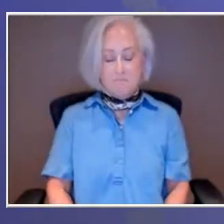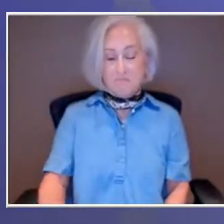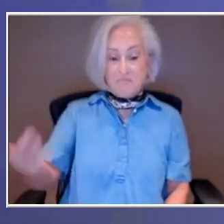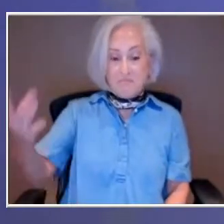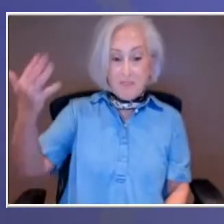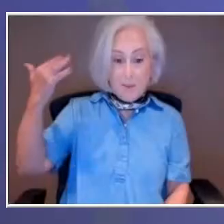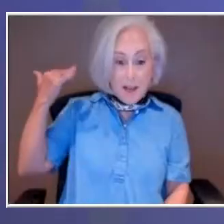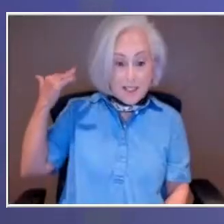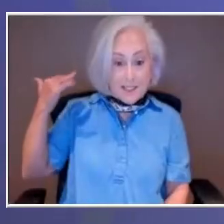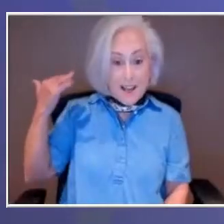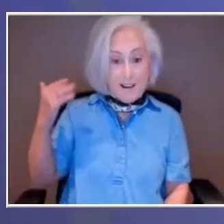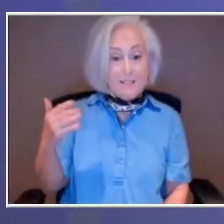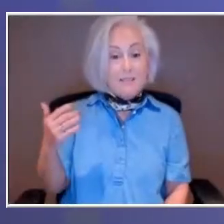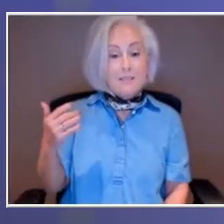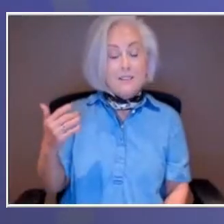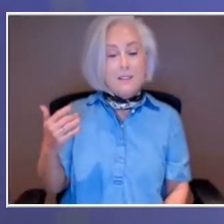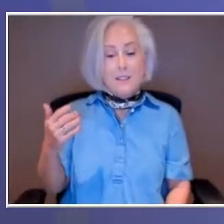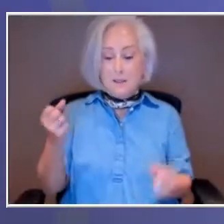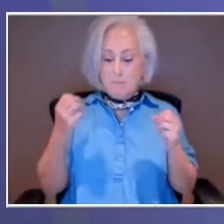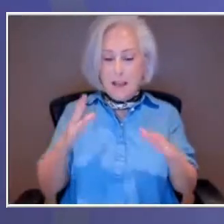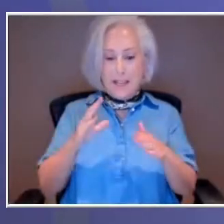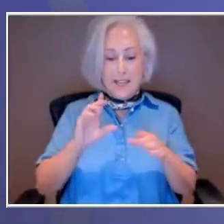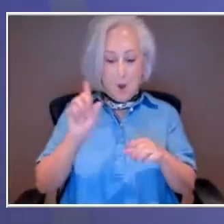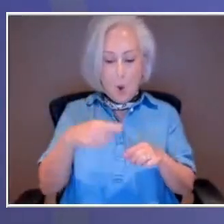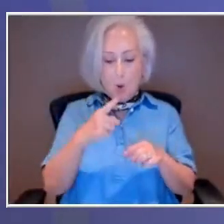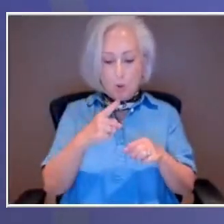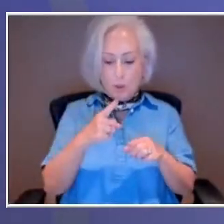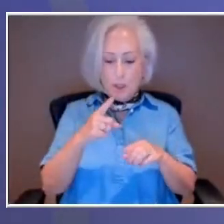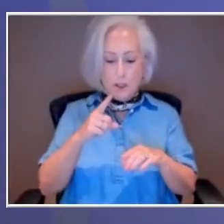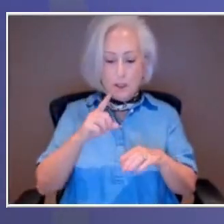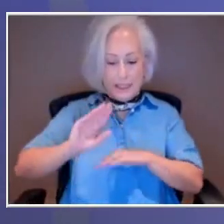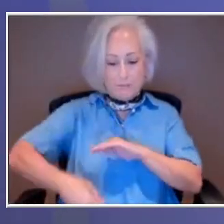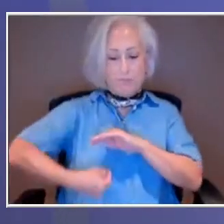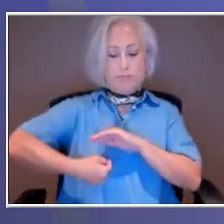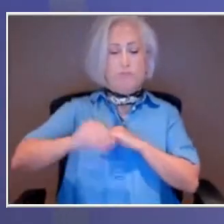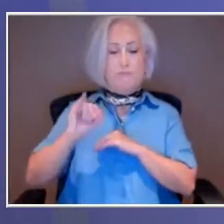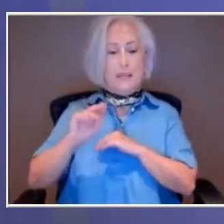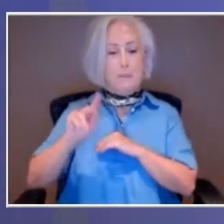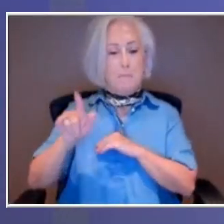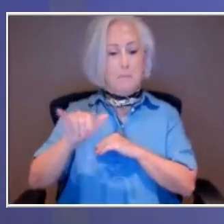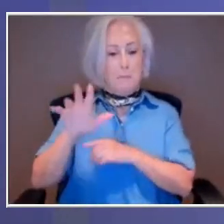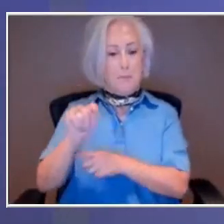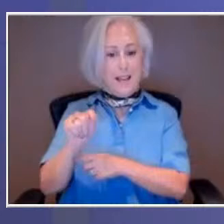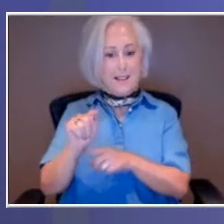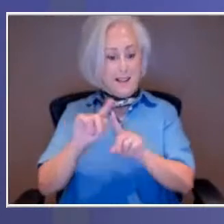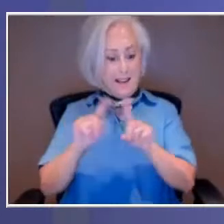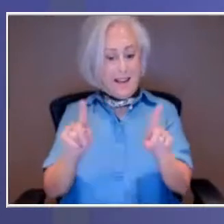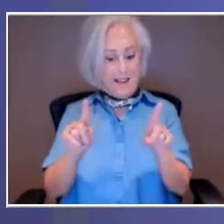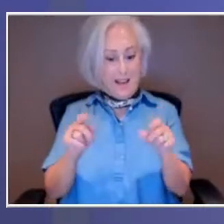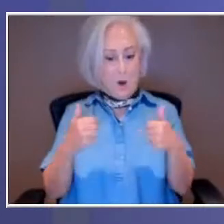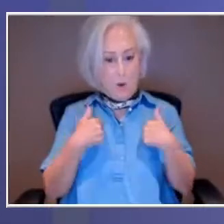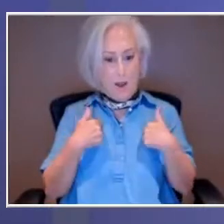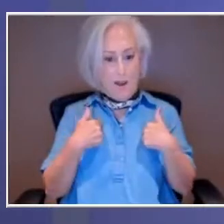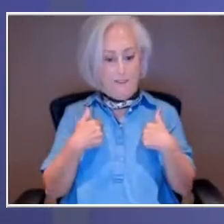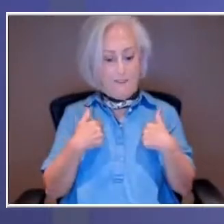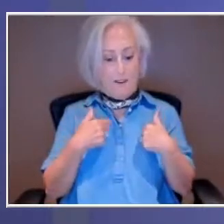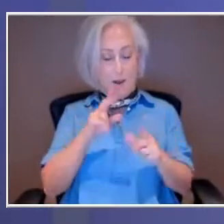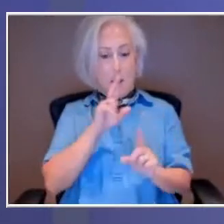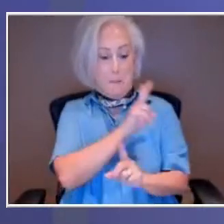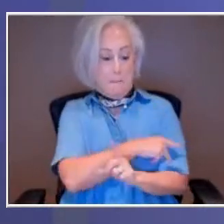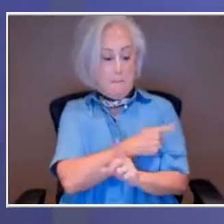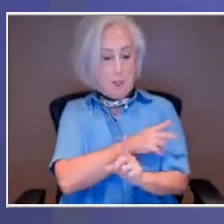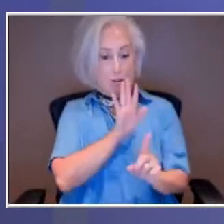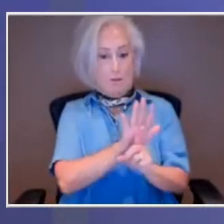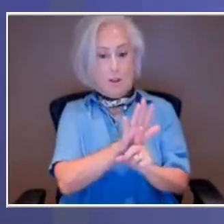was a lot of it was just really implant based. And now we've evolved to using the patient's own tissue, which initially started off